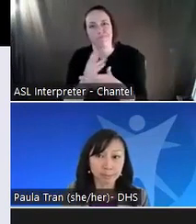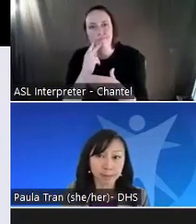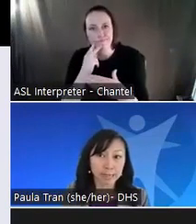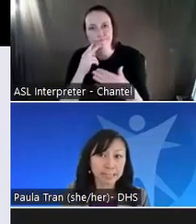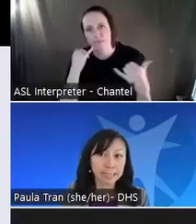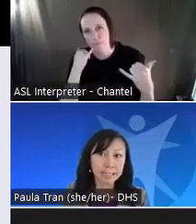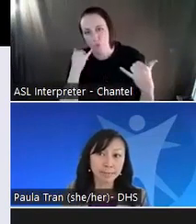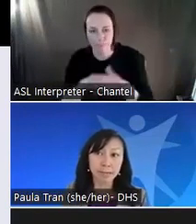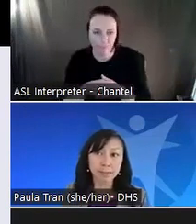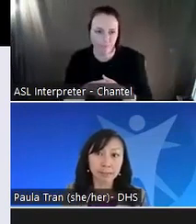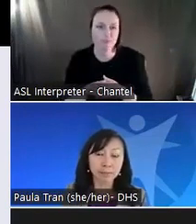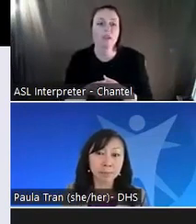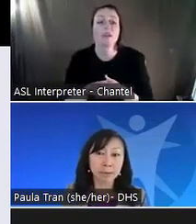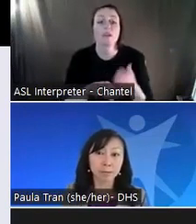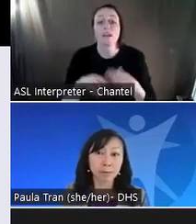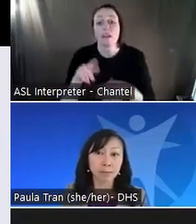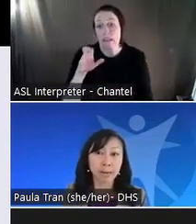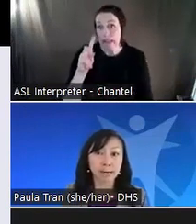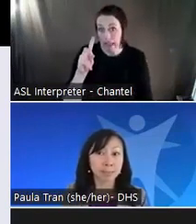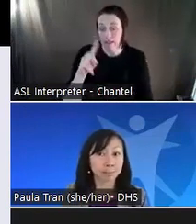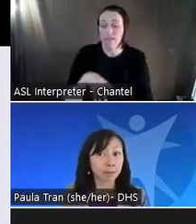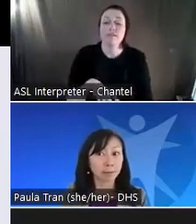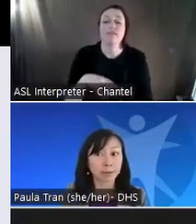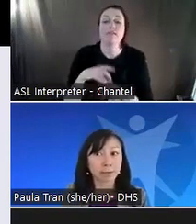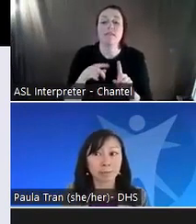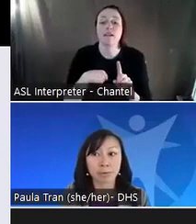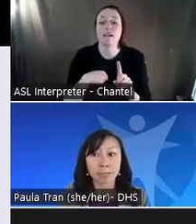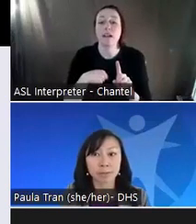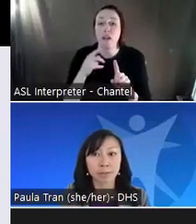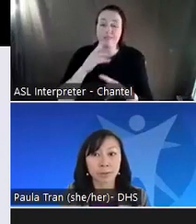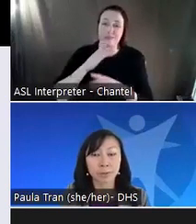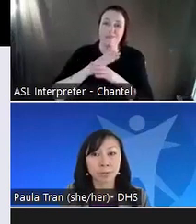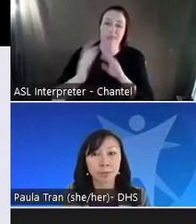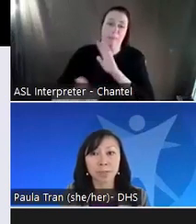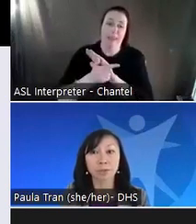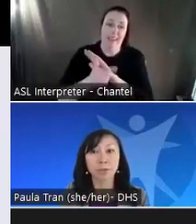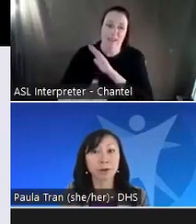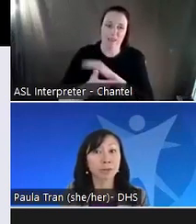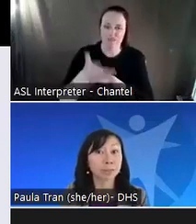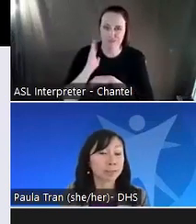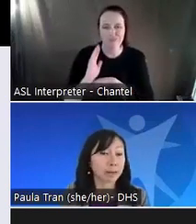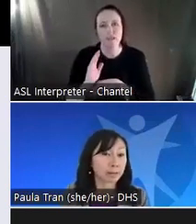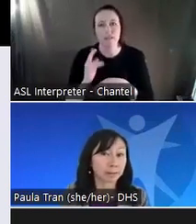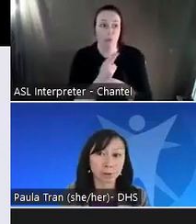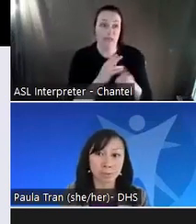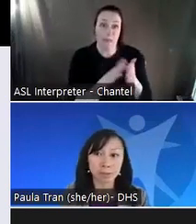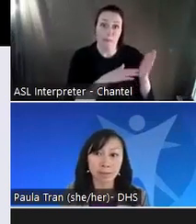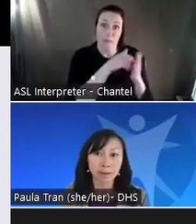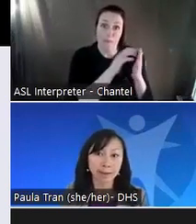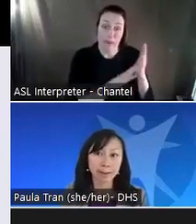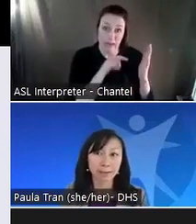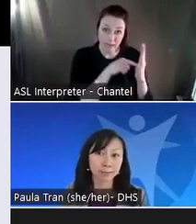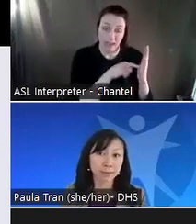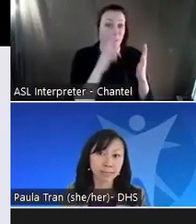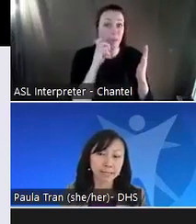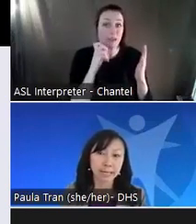poisoning. In 1978, lead was banned from being added to paint and varnish for residential use because researchers found it to be toxic to humans